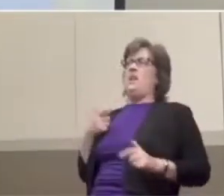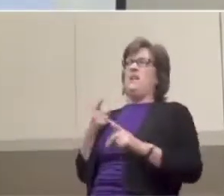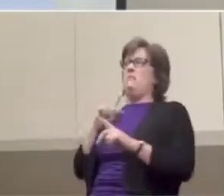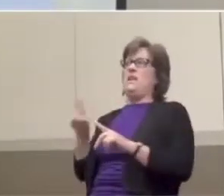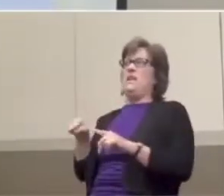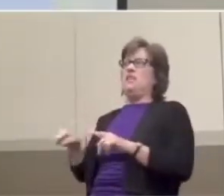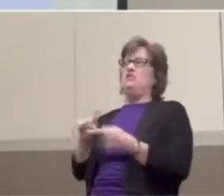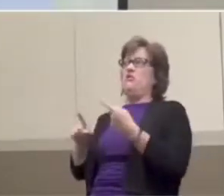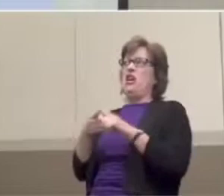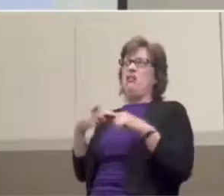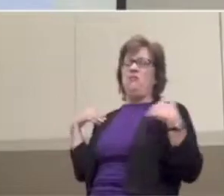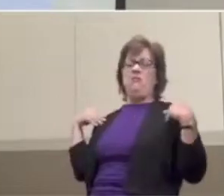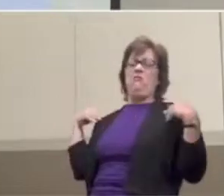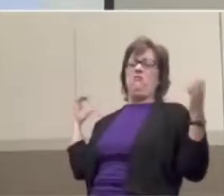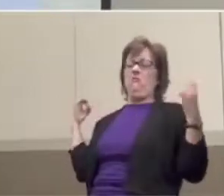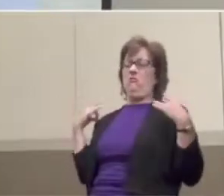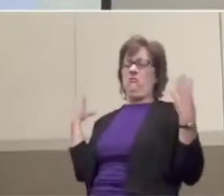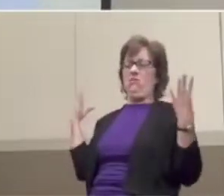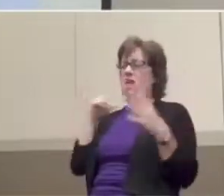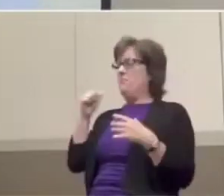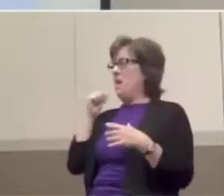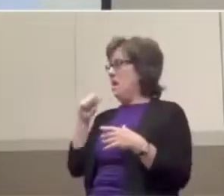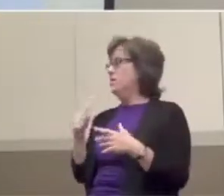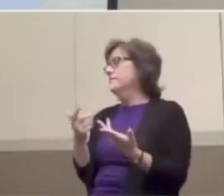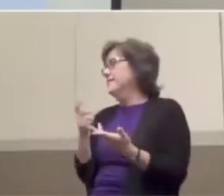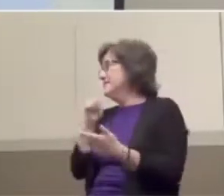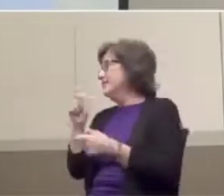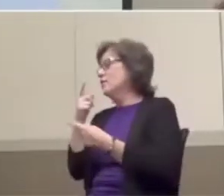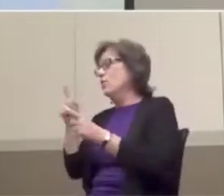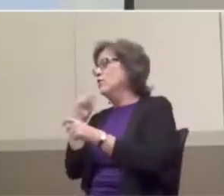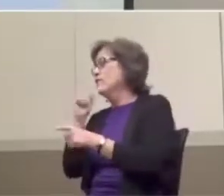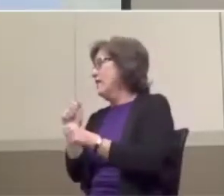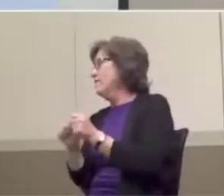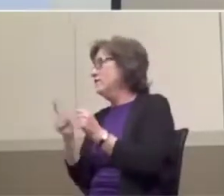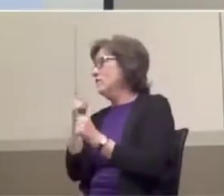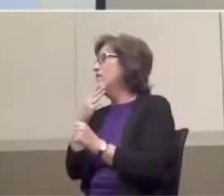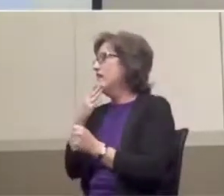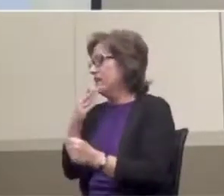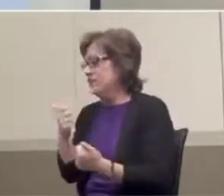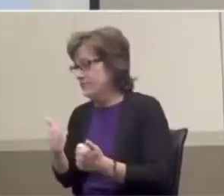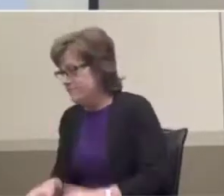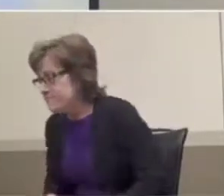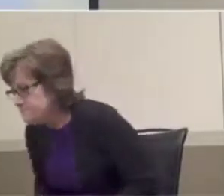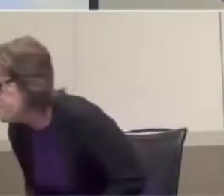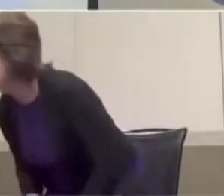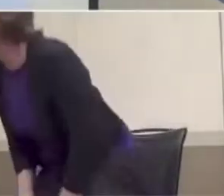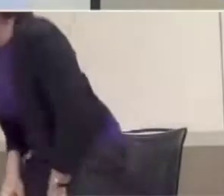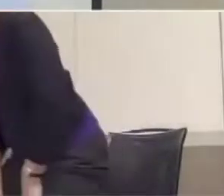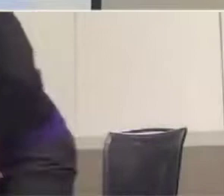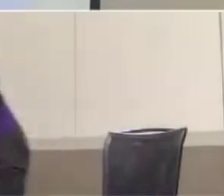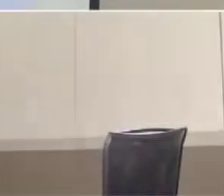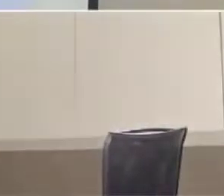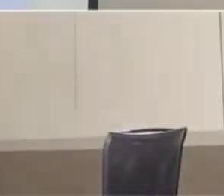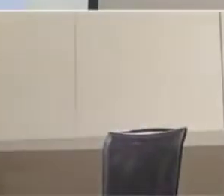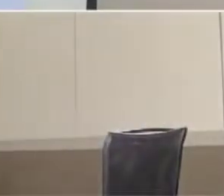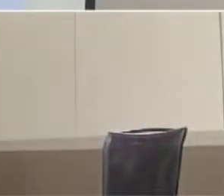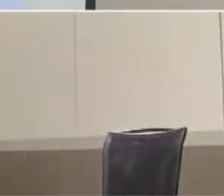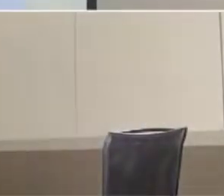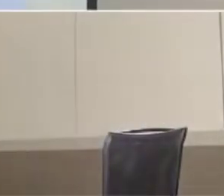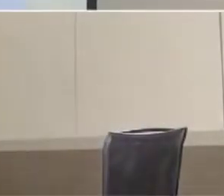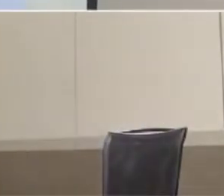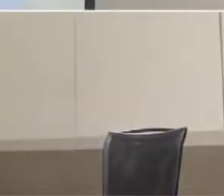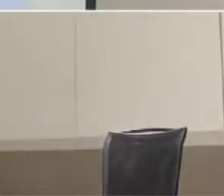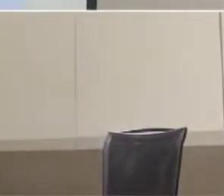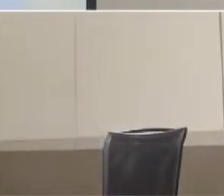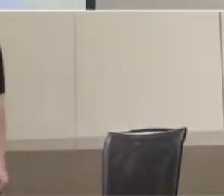Not me. It doesn't work for everybody. Yeah, thank you. Okay, social interpersonal?